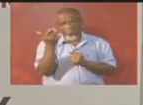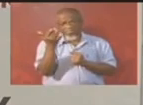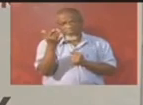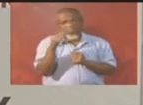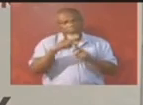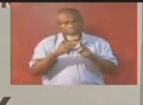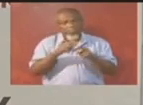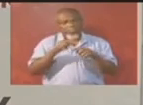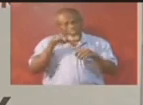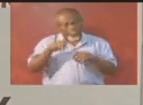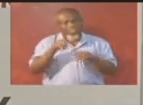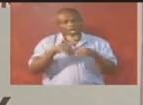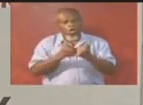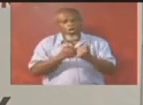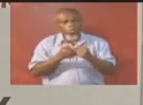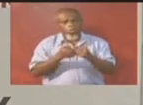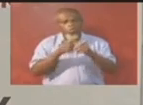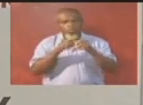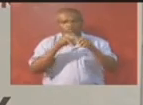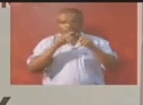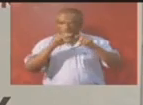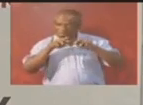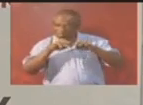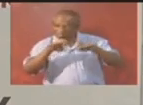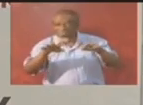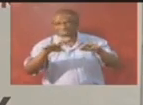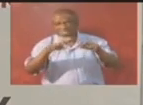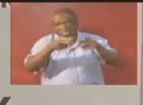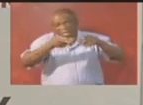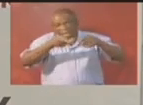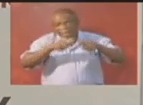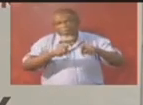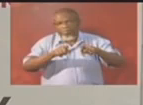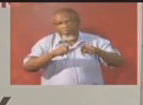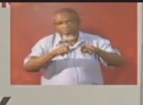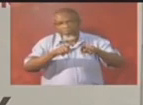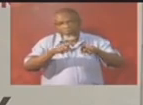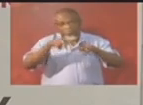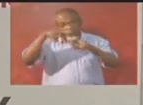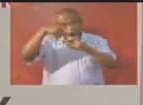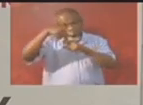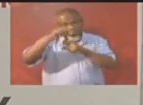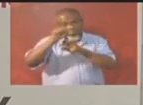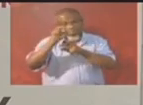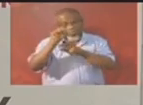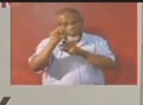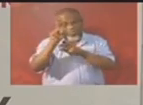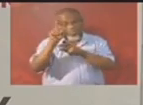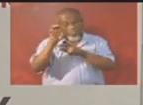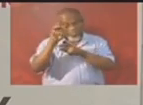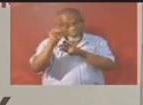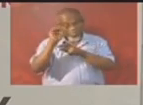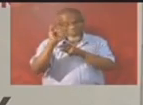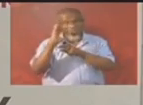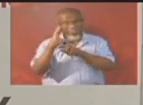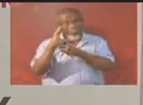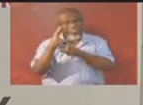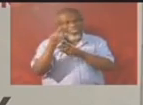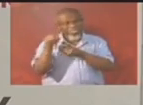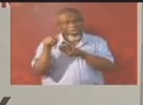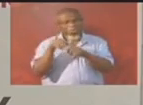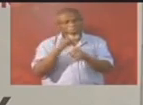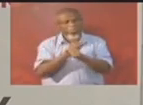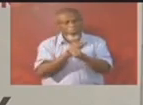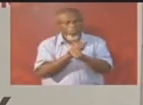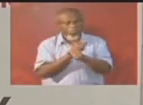epidemics work, and the response to the epidemic, or response by the epidemic to the implementation of